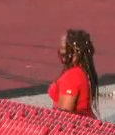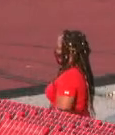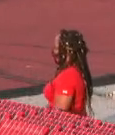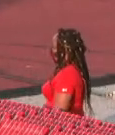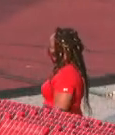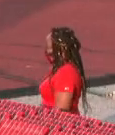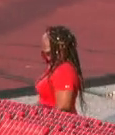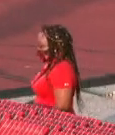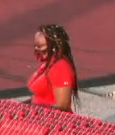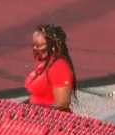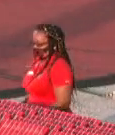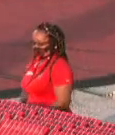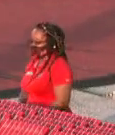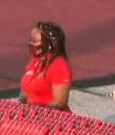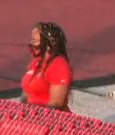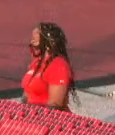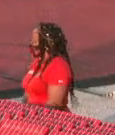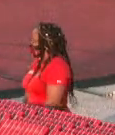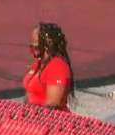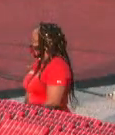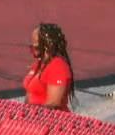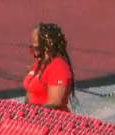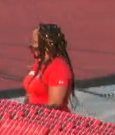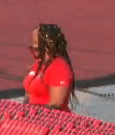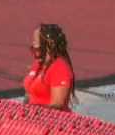Brandy Nicole Bill.